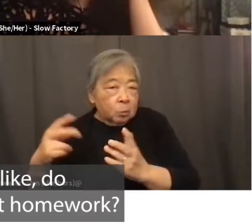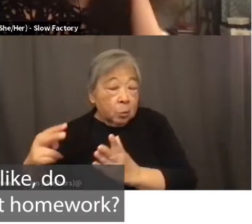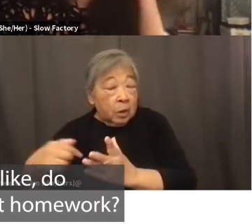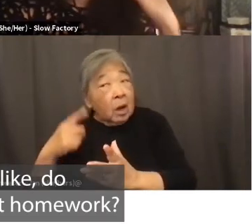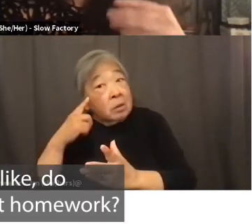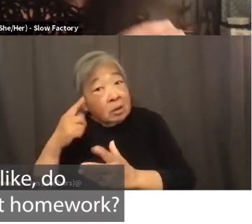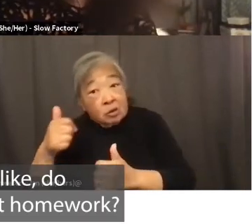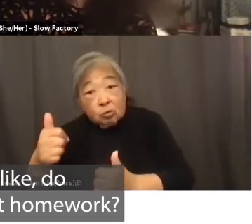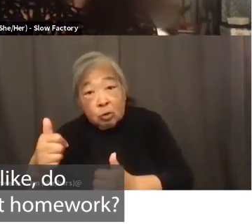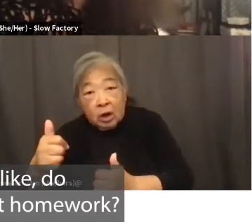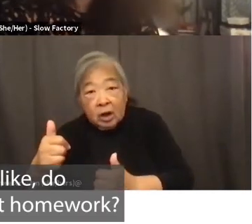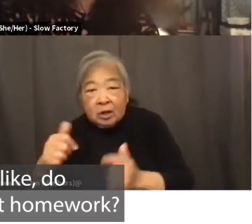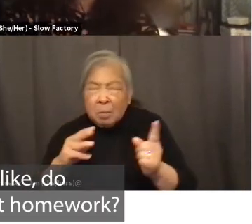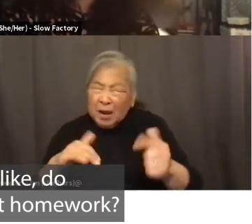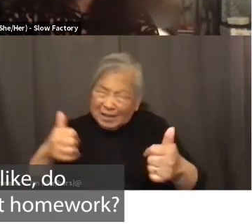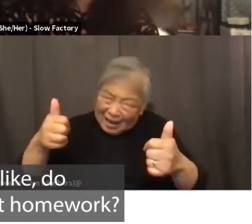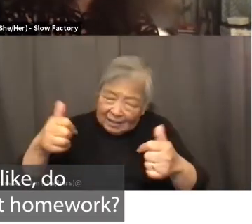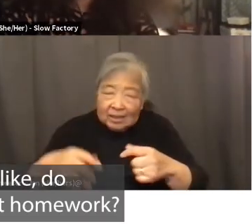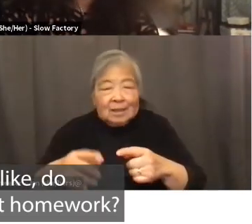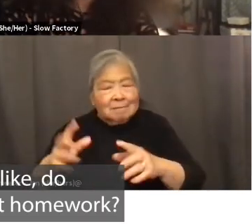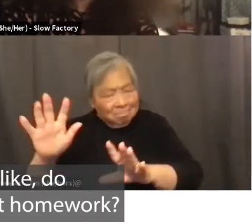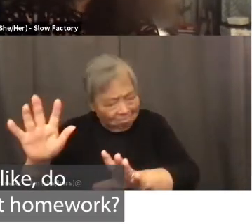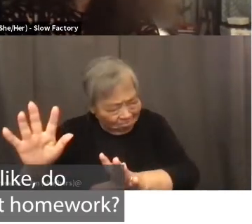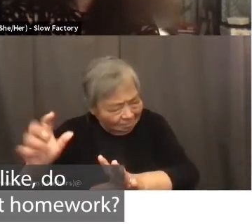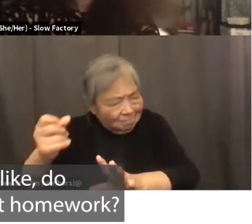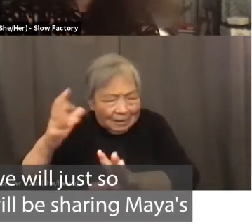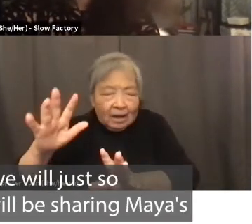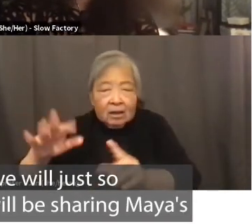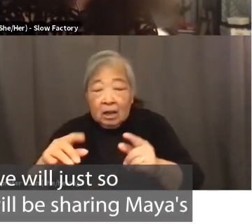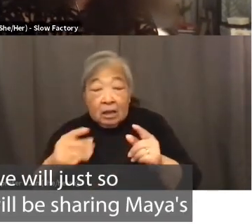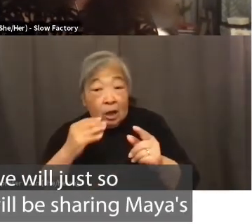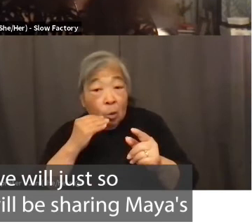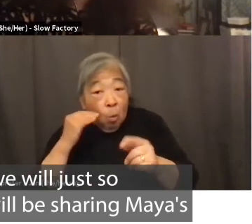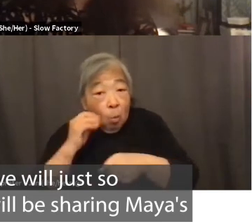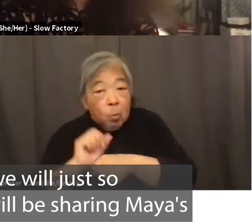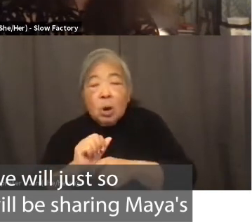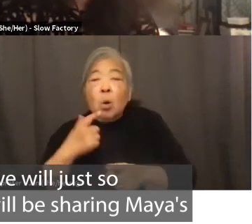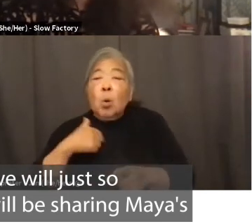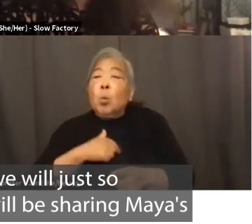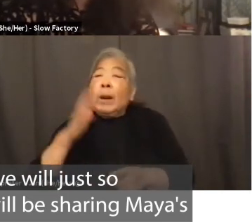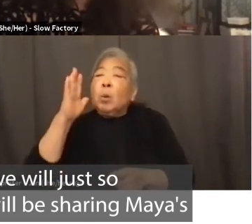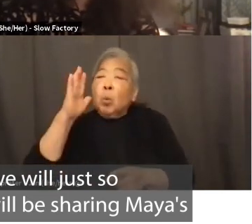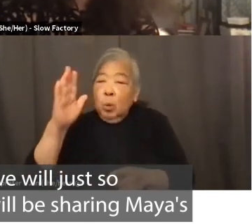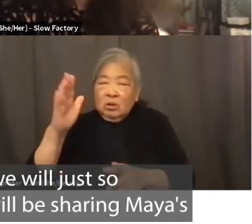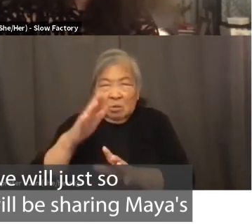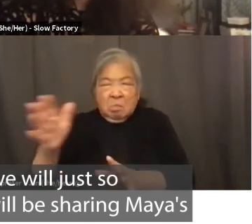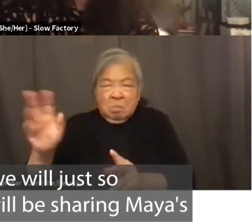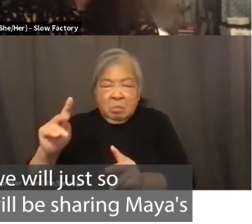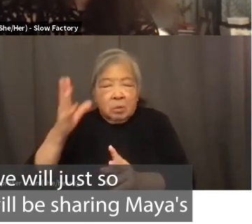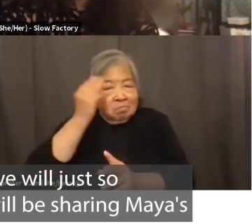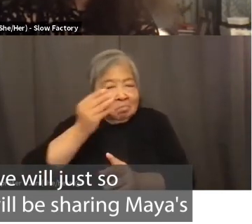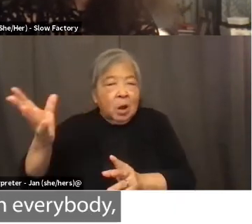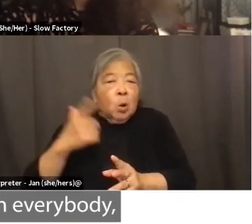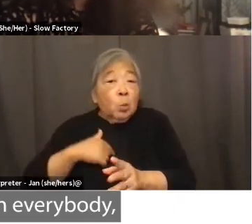again, like I got you. Do that homework. I mean, we will, just so everybody knows, we will be